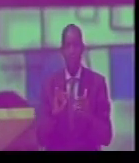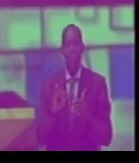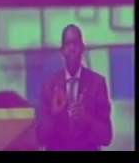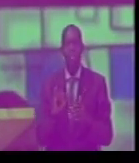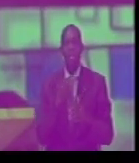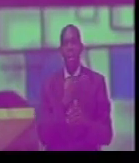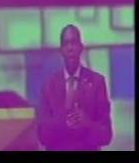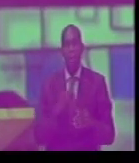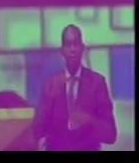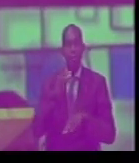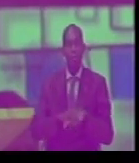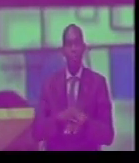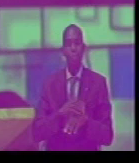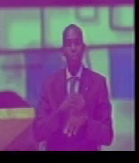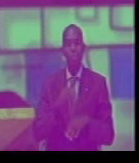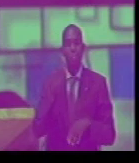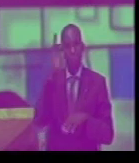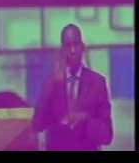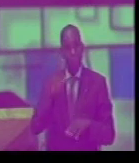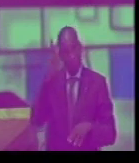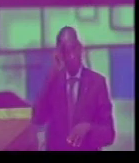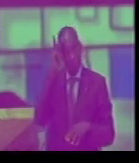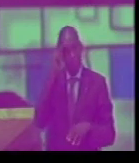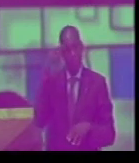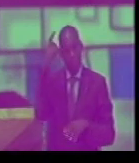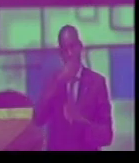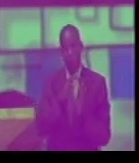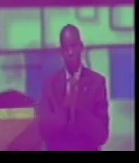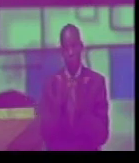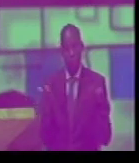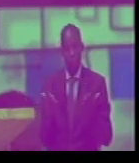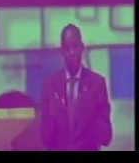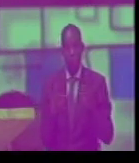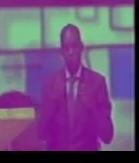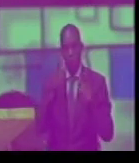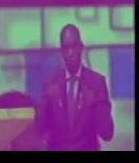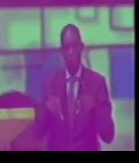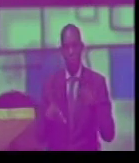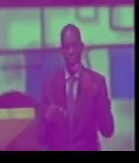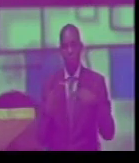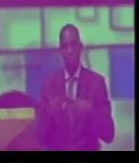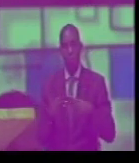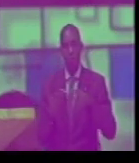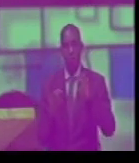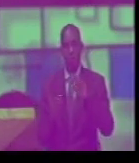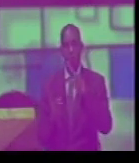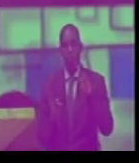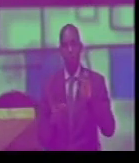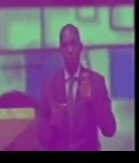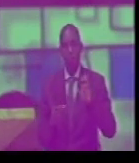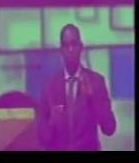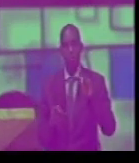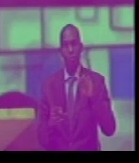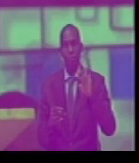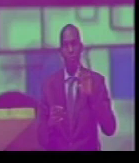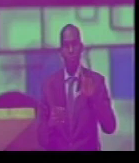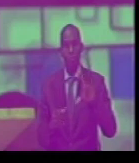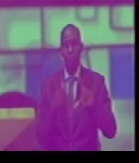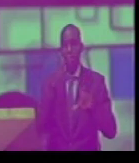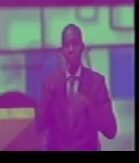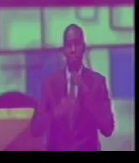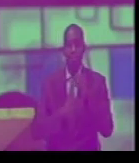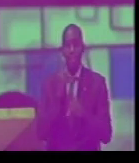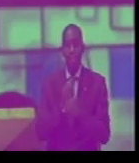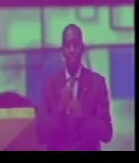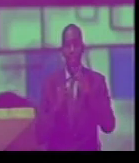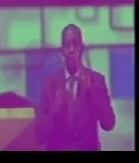COVID-19. COVID-19 still bowing. And this one from the GS official Facebook page, Ezekiel Turco.